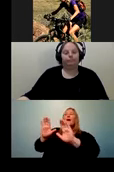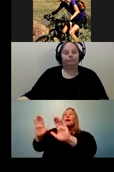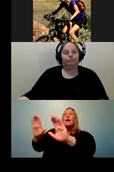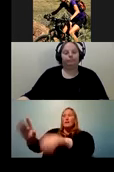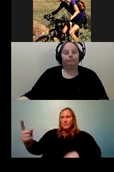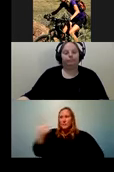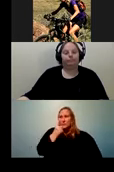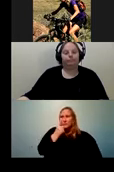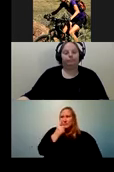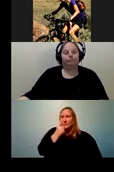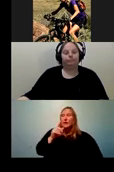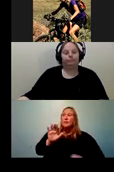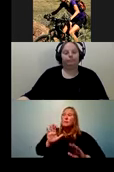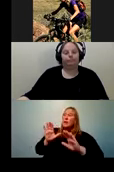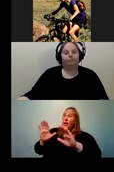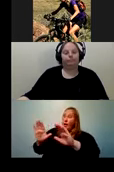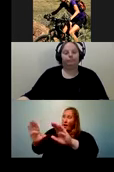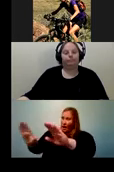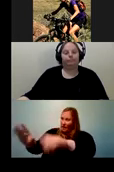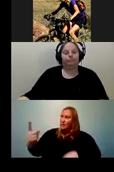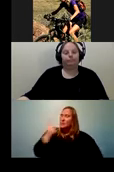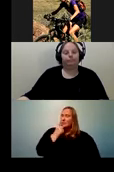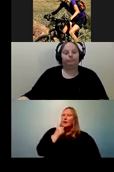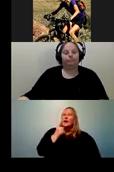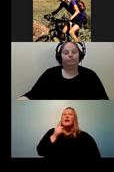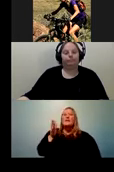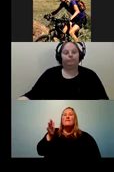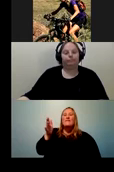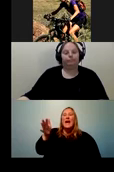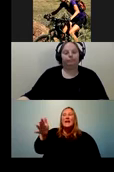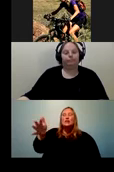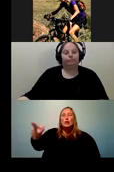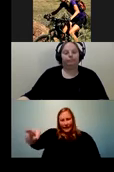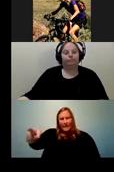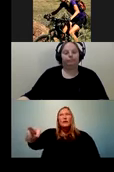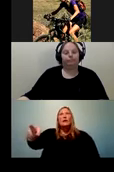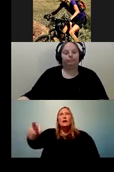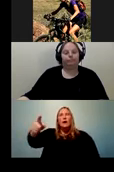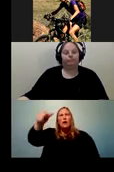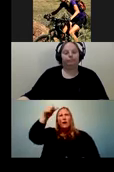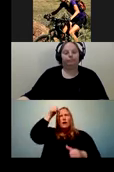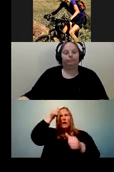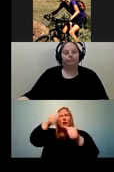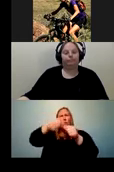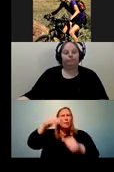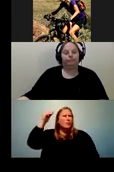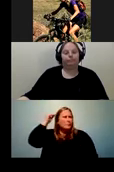back. Eventually, that information was able to make it into his long-term memory.